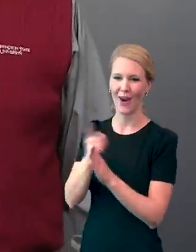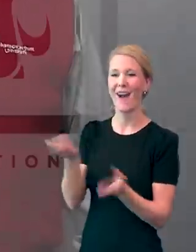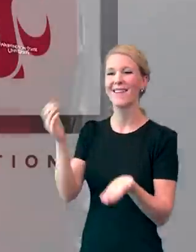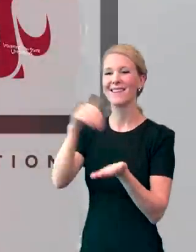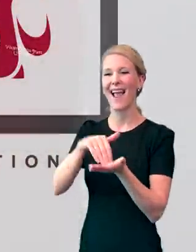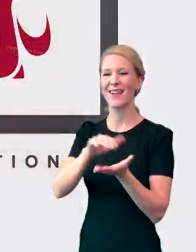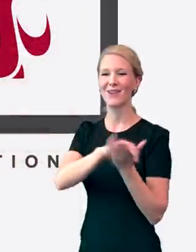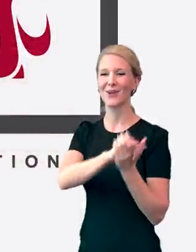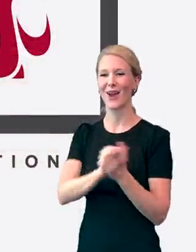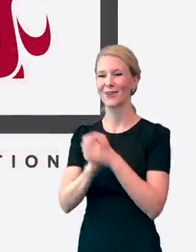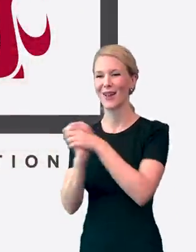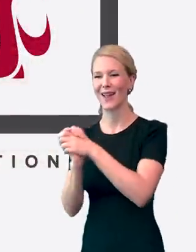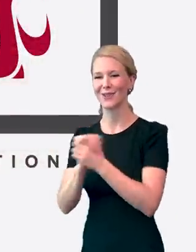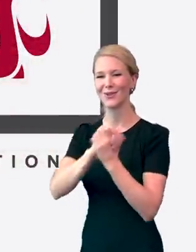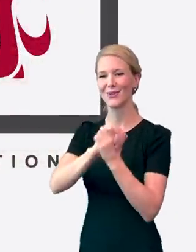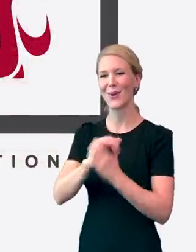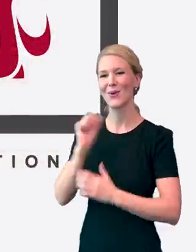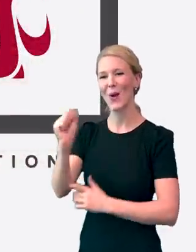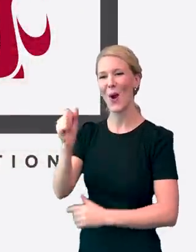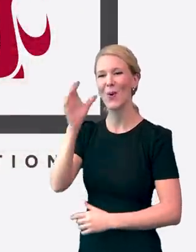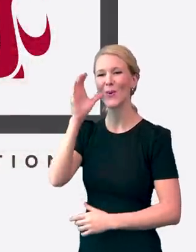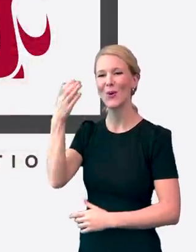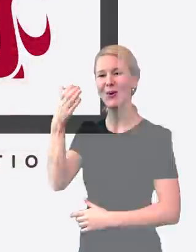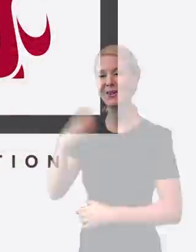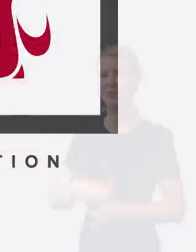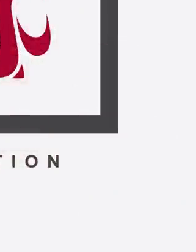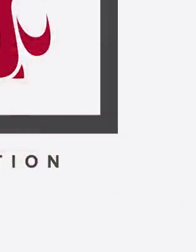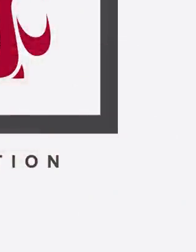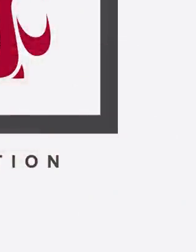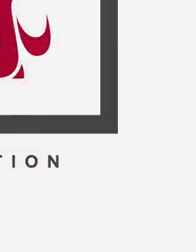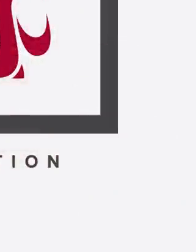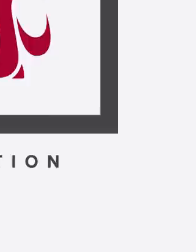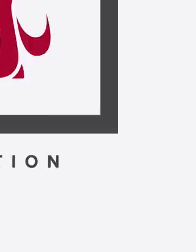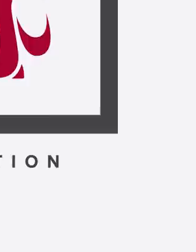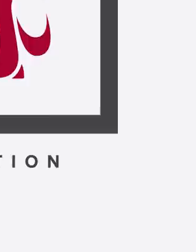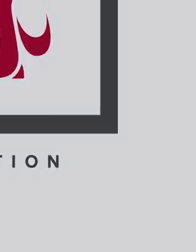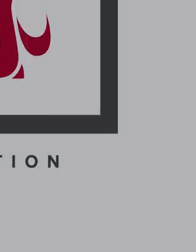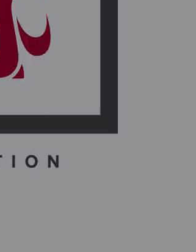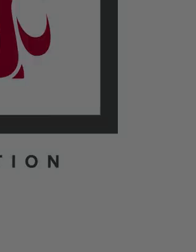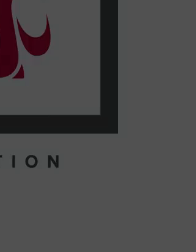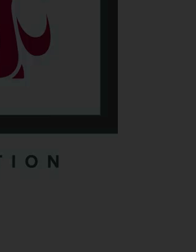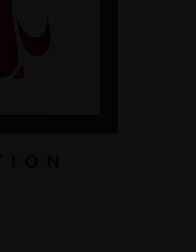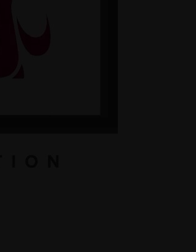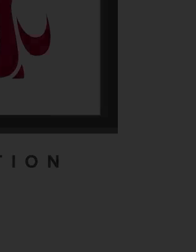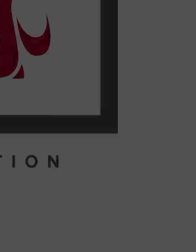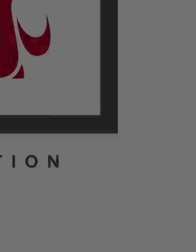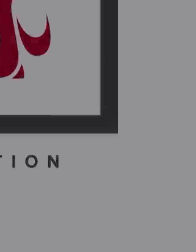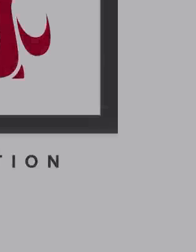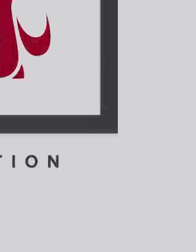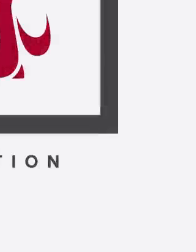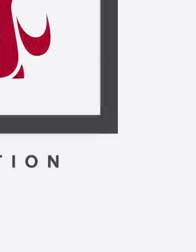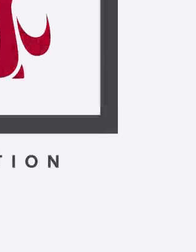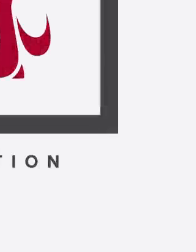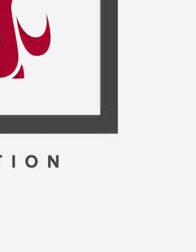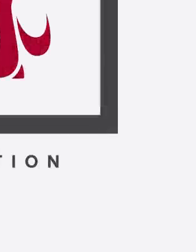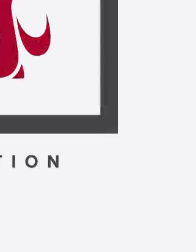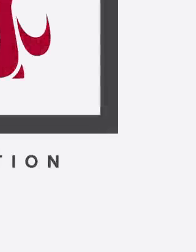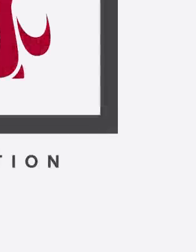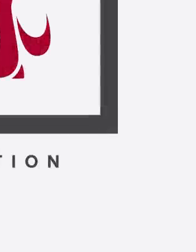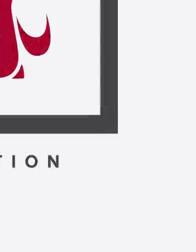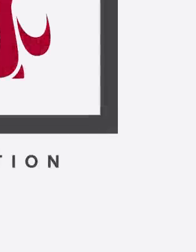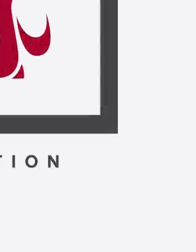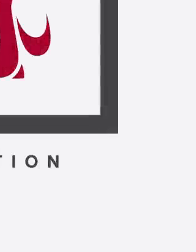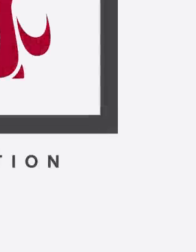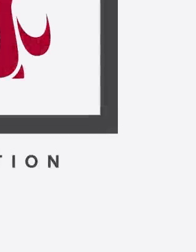congratulations and go Cougs! Thank you, Jennifer, Curtis, Gina, and Doug. Hello, my name is Dave Soleil.